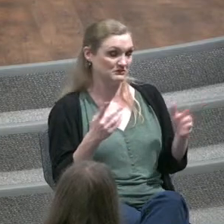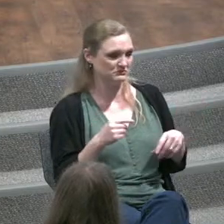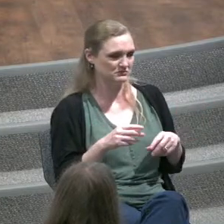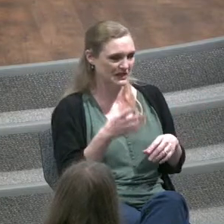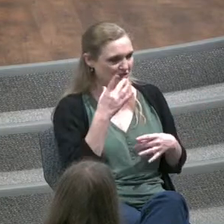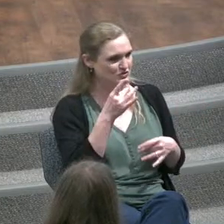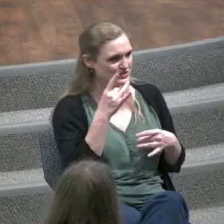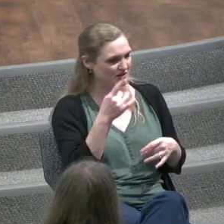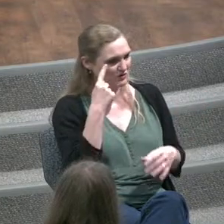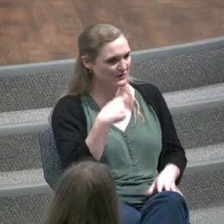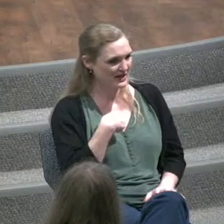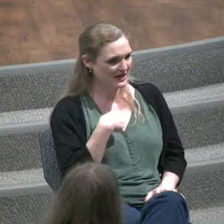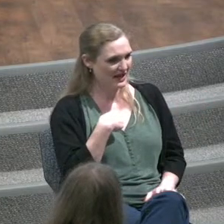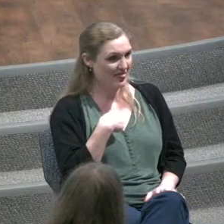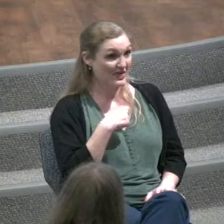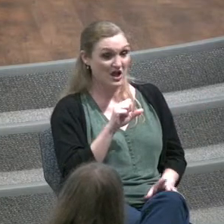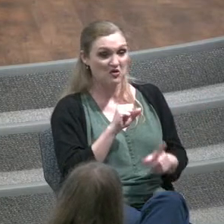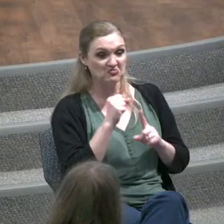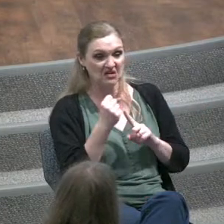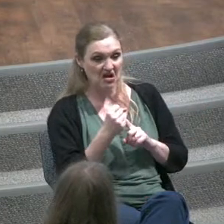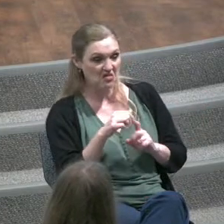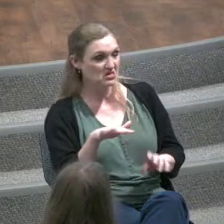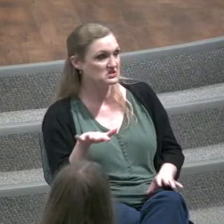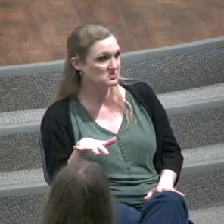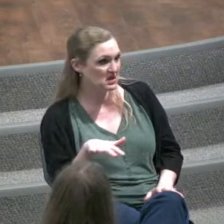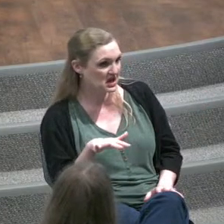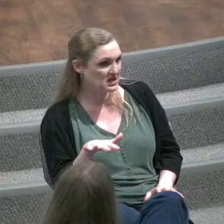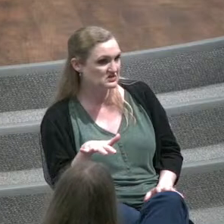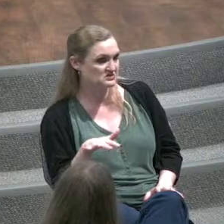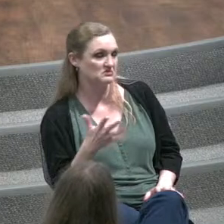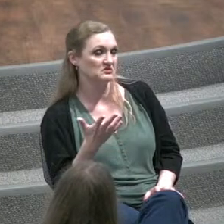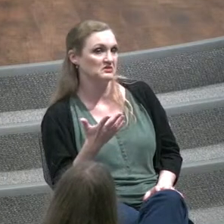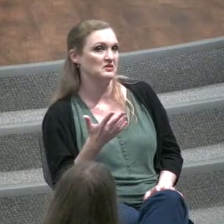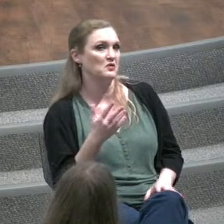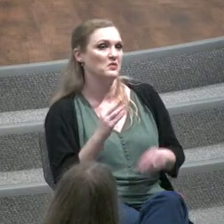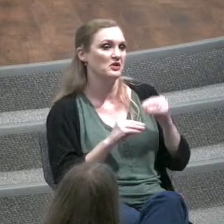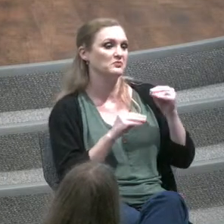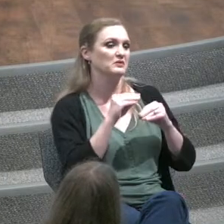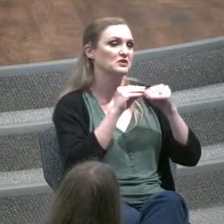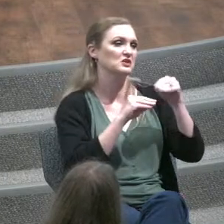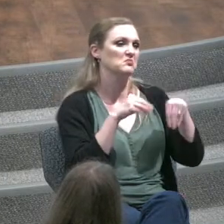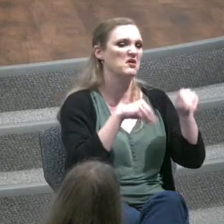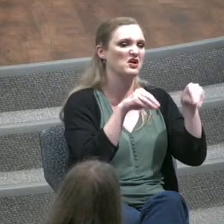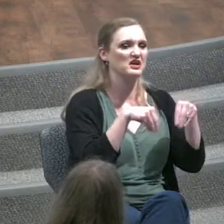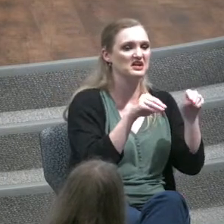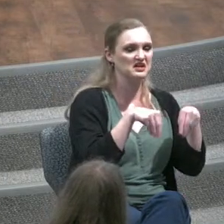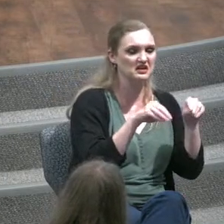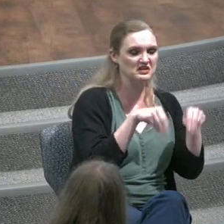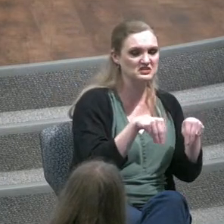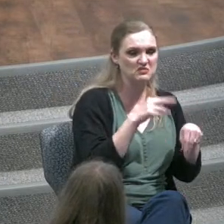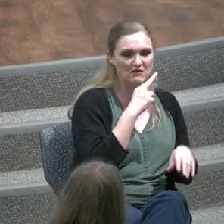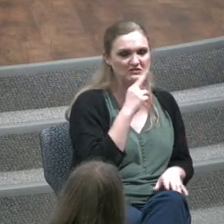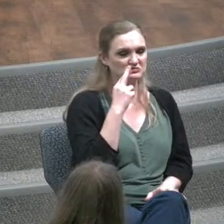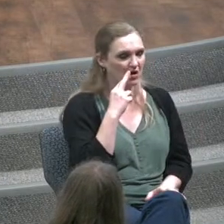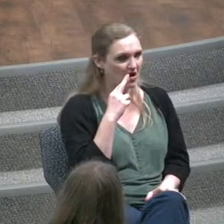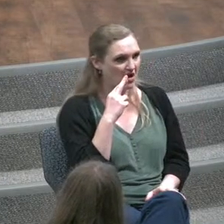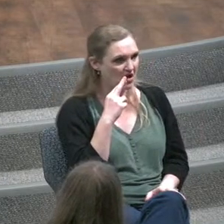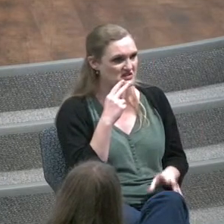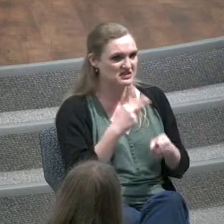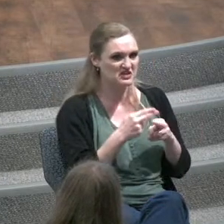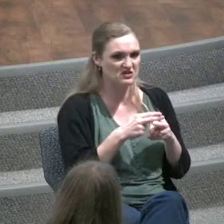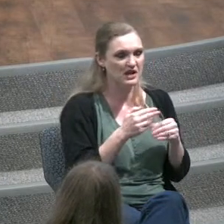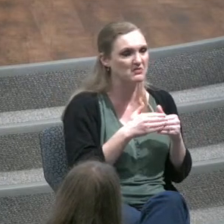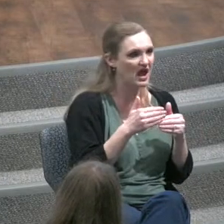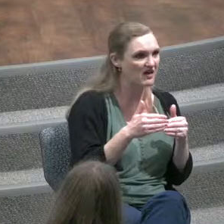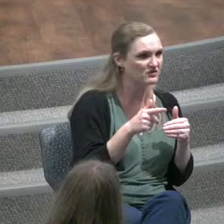it's interesting to me that around this place, where there's built up markets and stores and restaurants, and they're